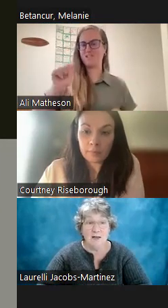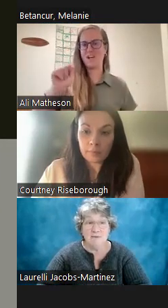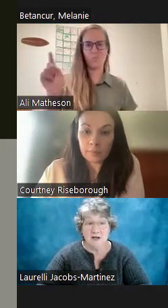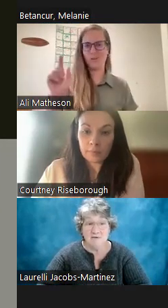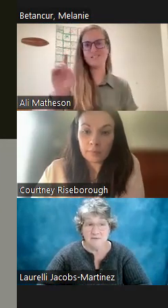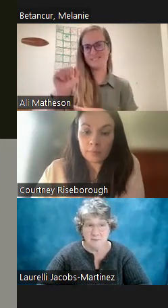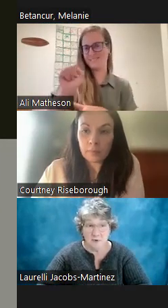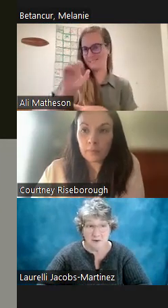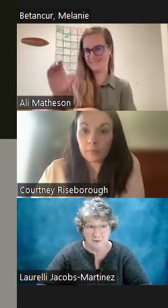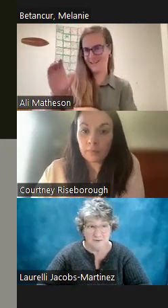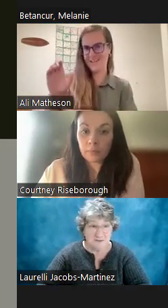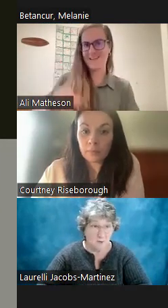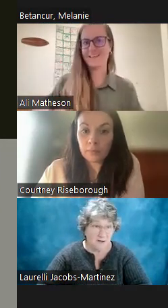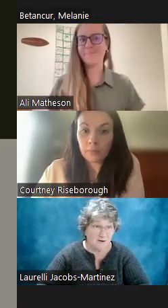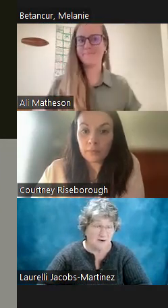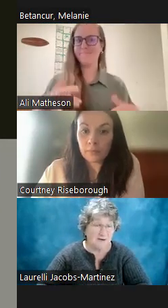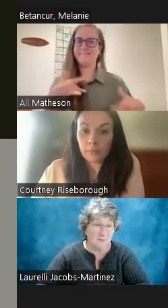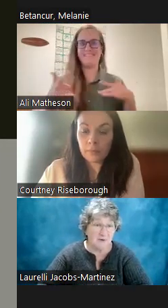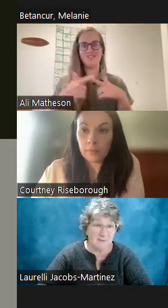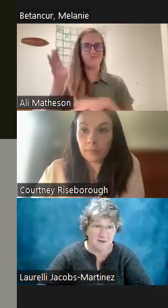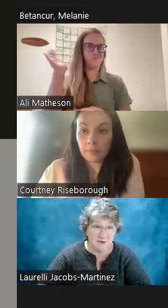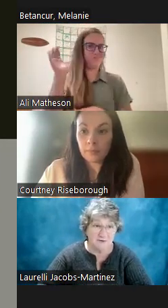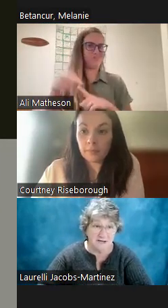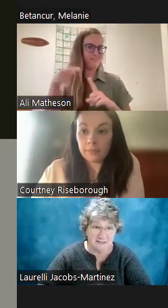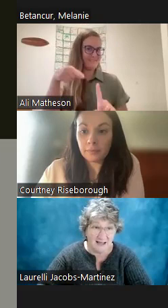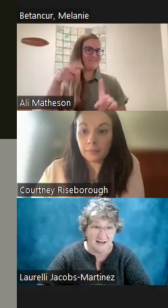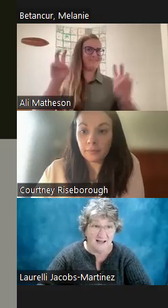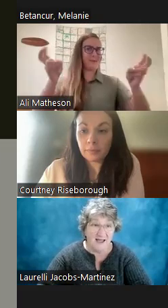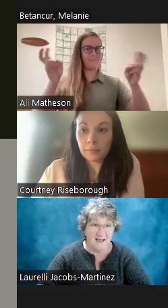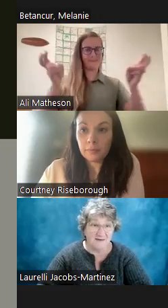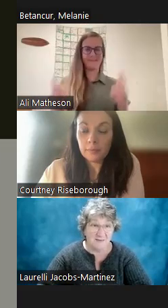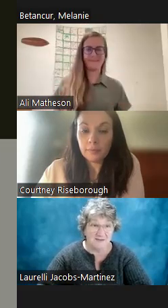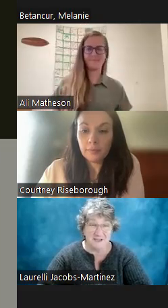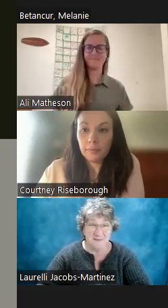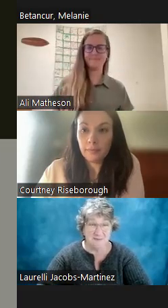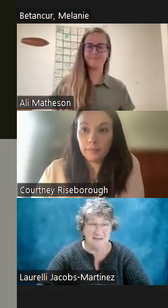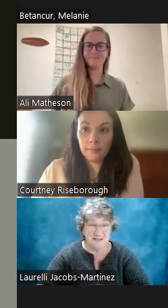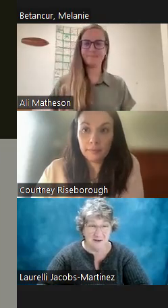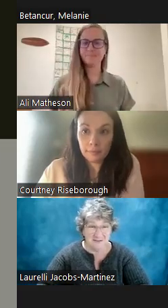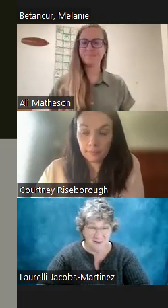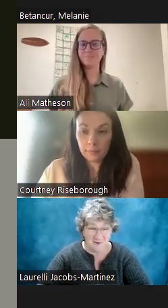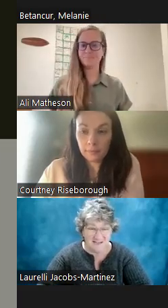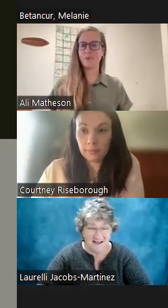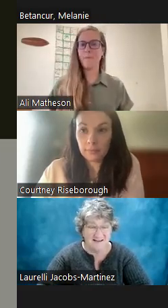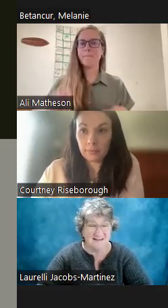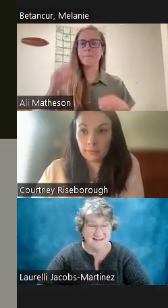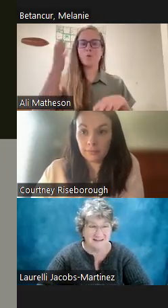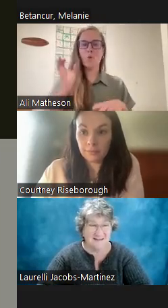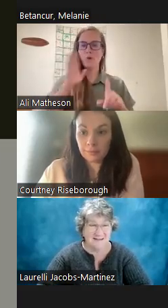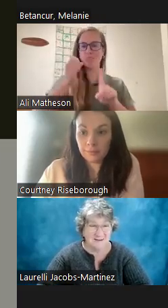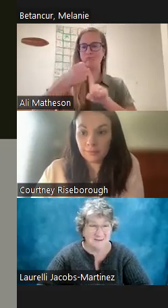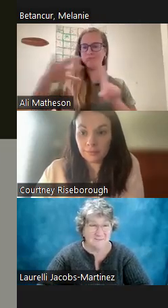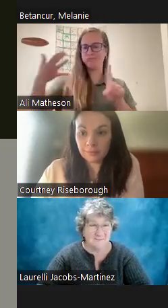So I am the Deaf Program Service Coordinator, the Program Manager for DASAC, and I'm excited to be presenting about this topic today.